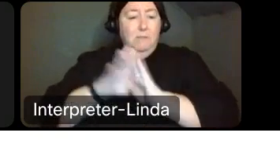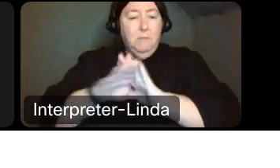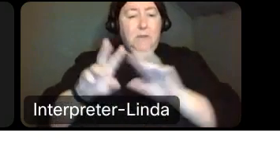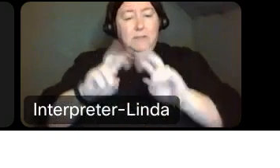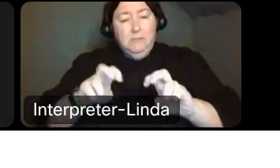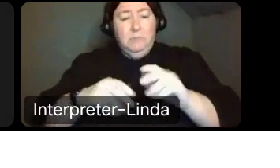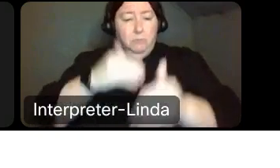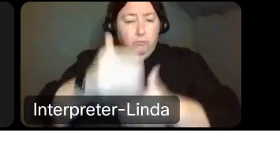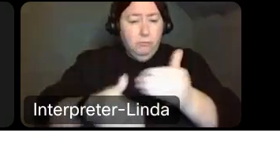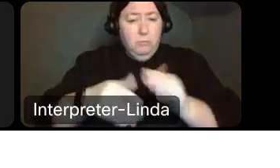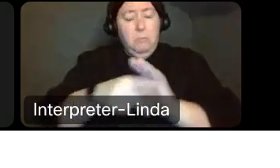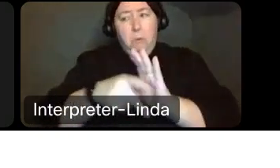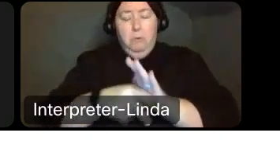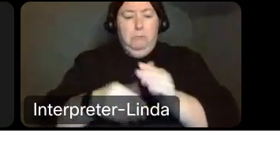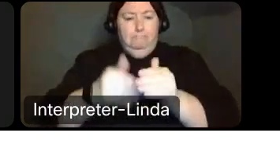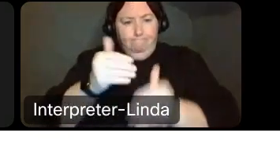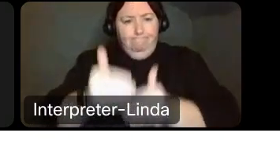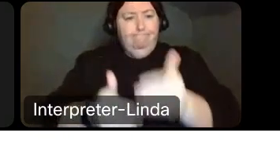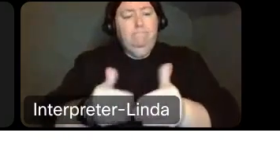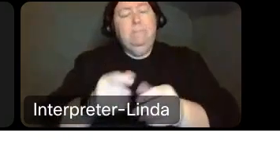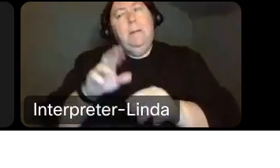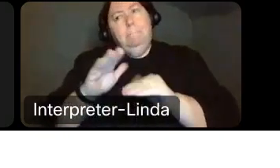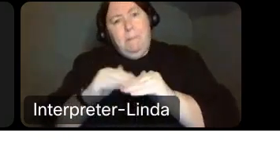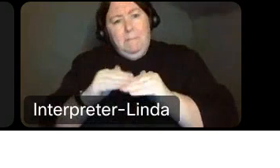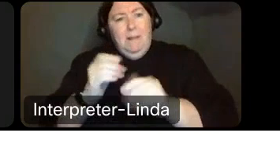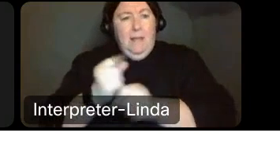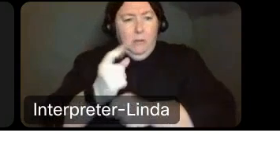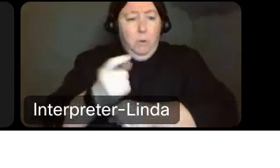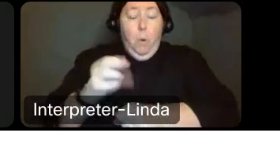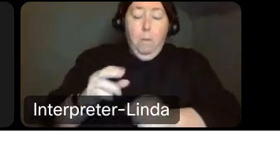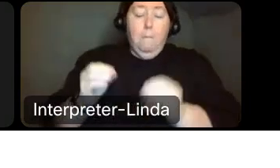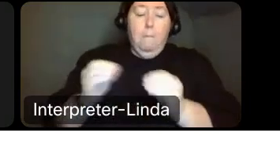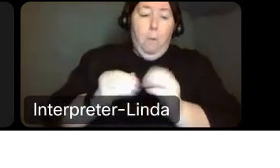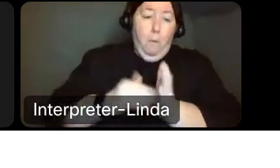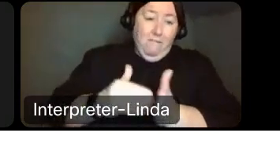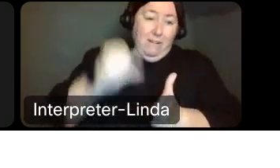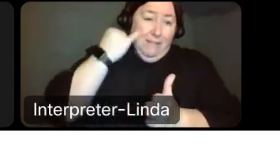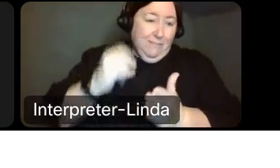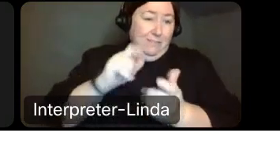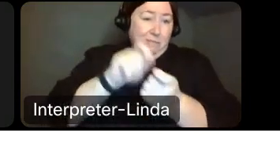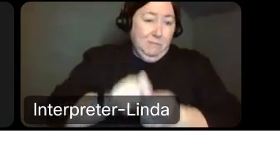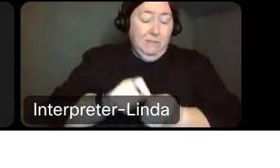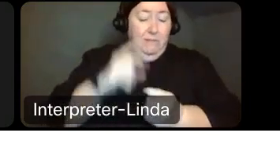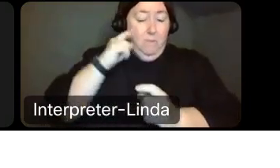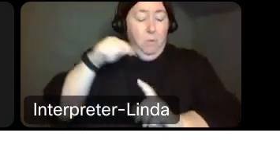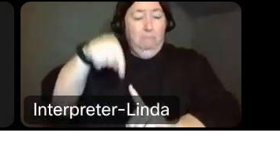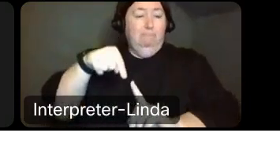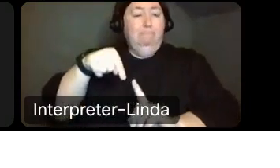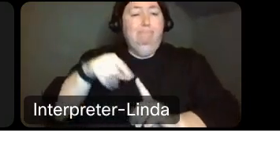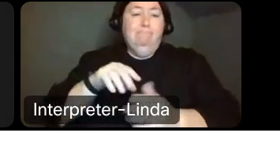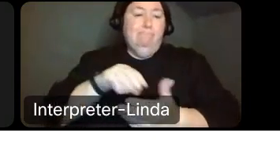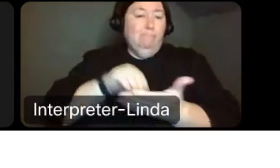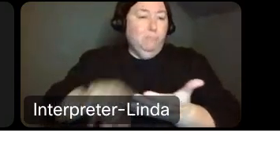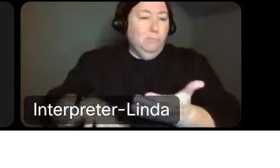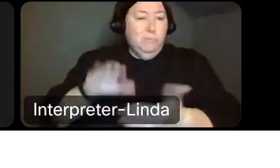and protocols to measure at least annually or more frequently, if specified in the child's IEP,